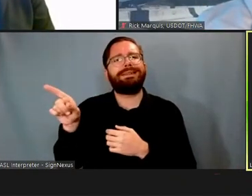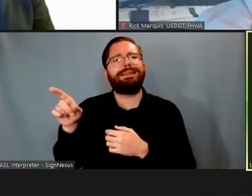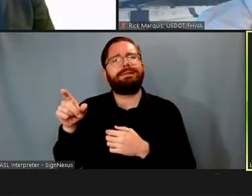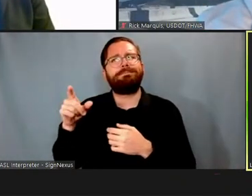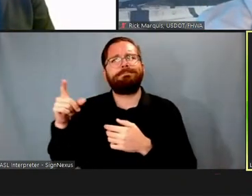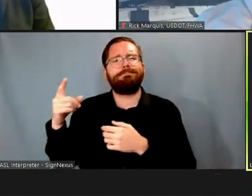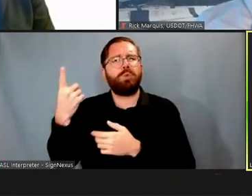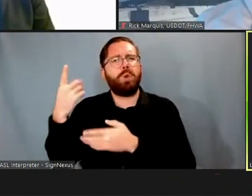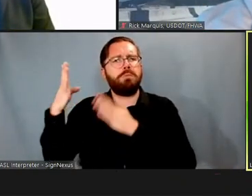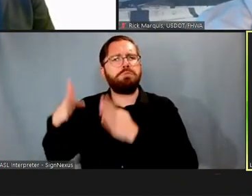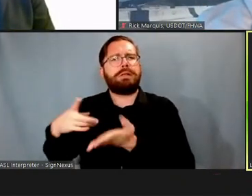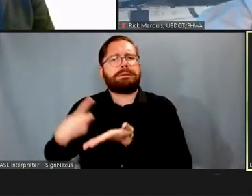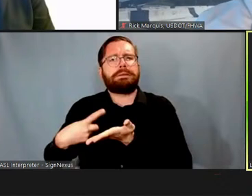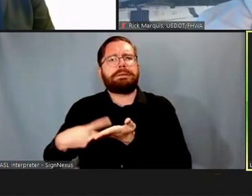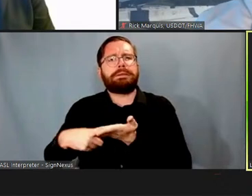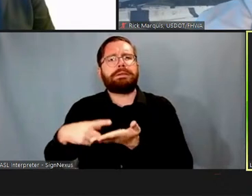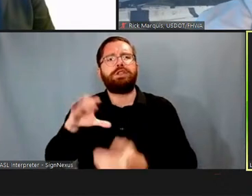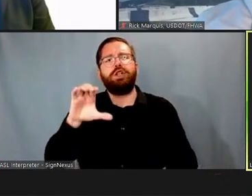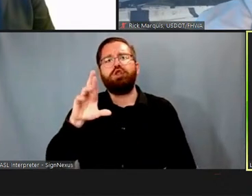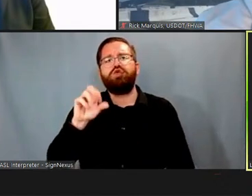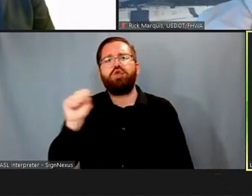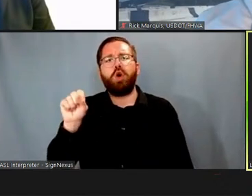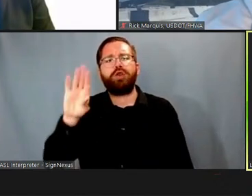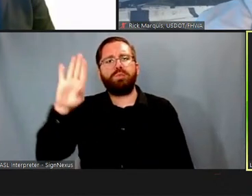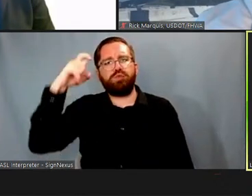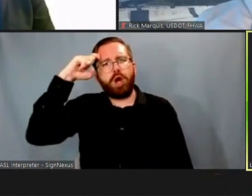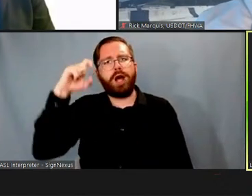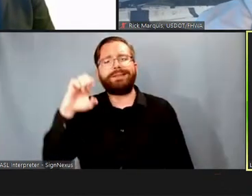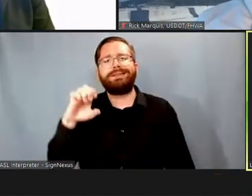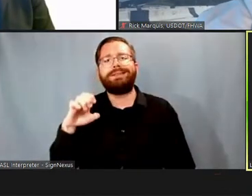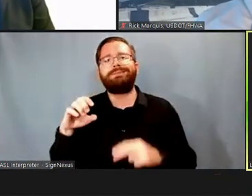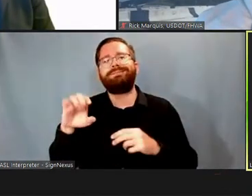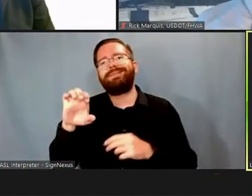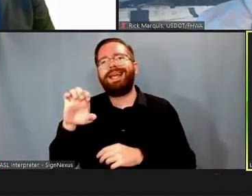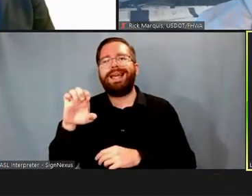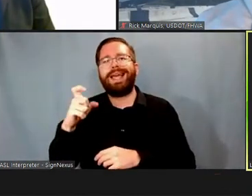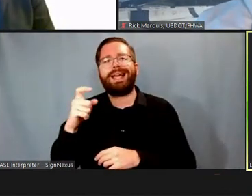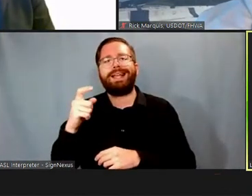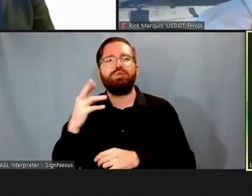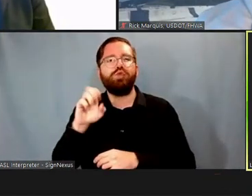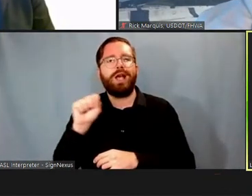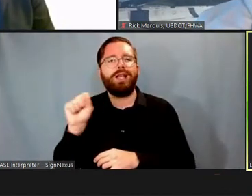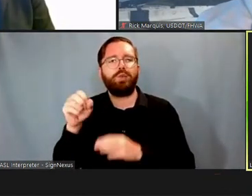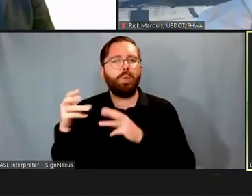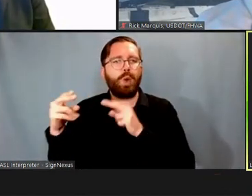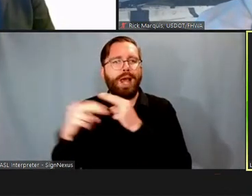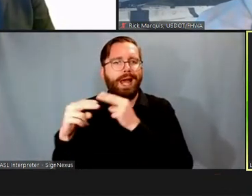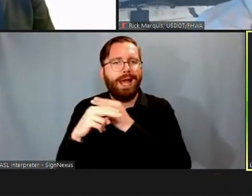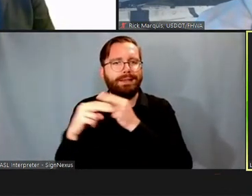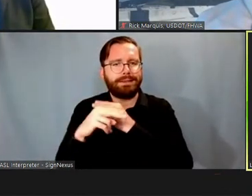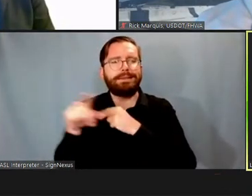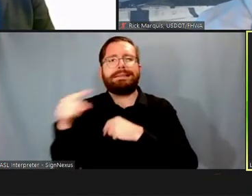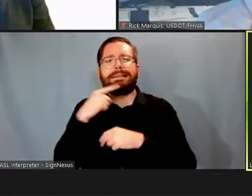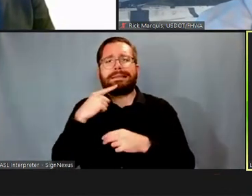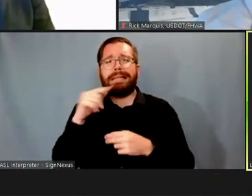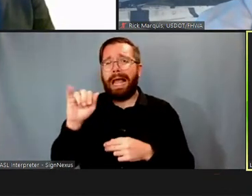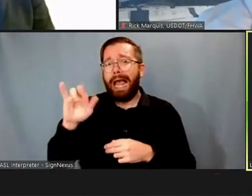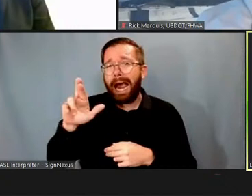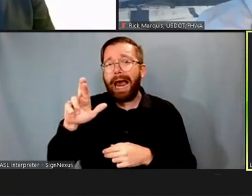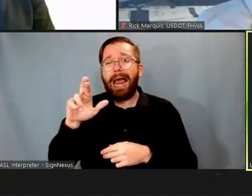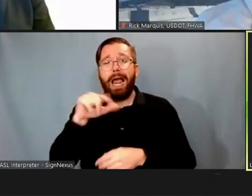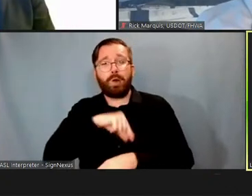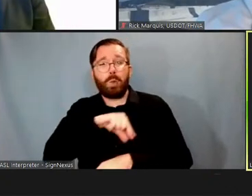across the cross bronx sweat expressway which is uh thought to increase in uh truck